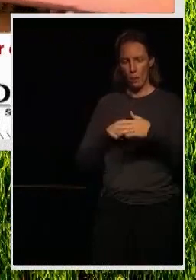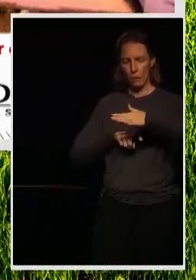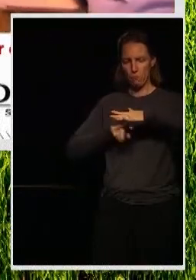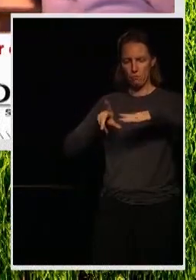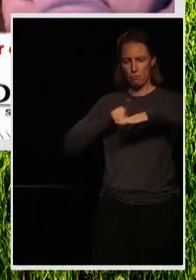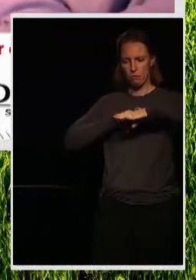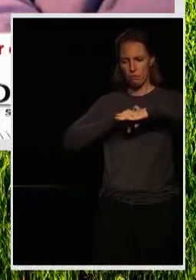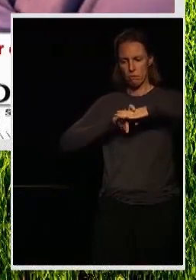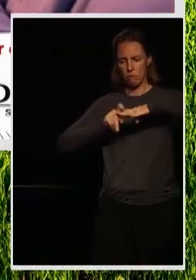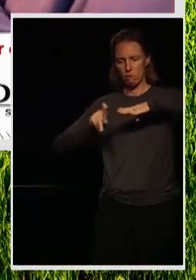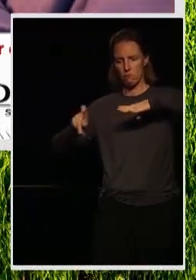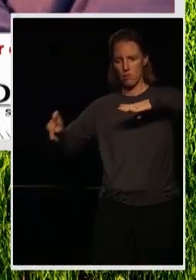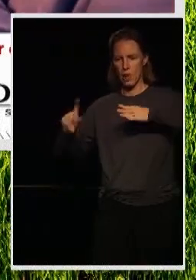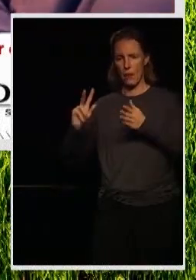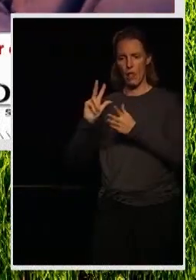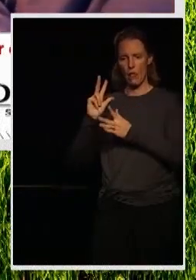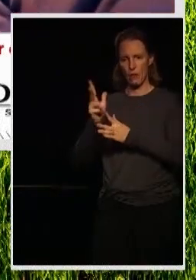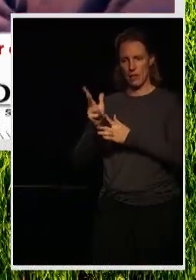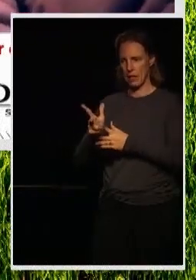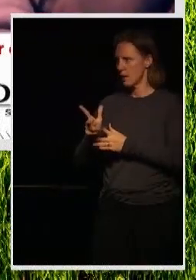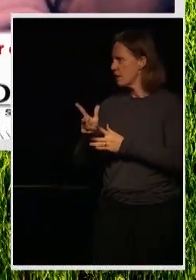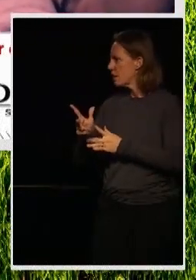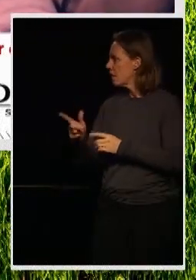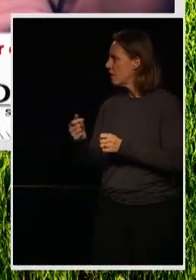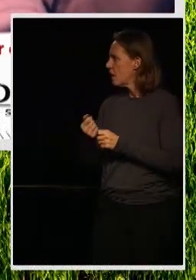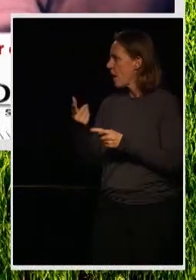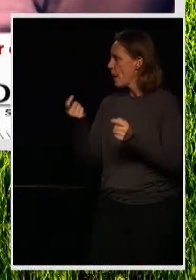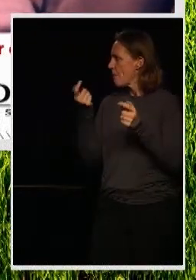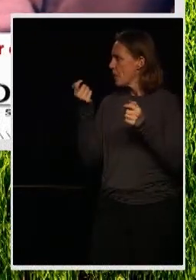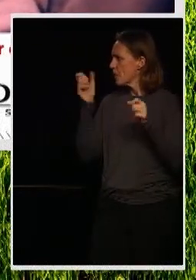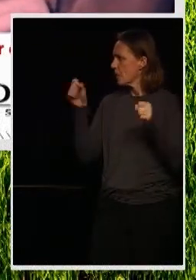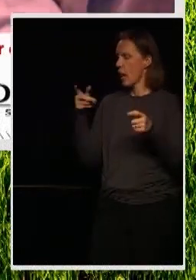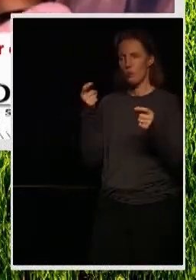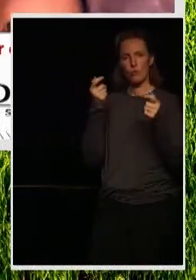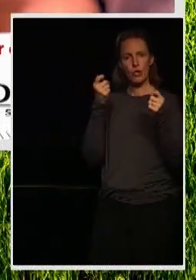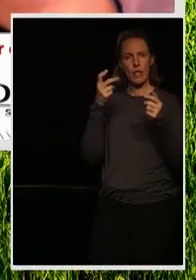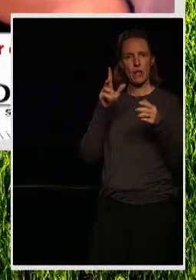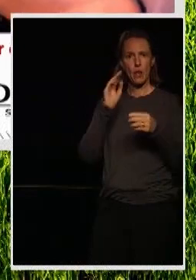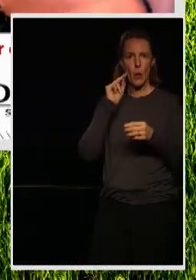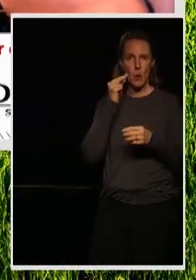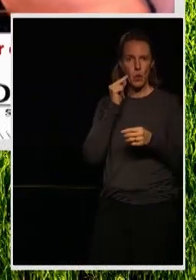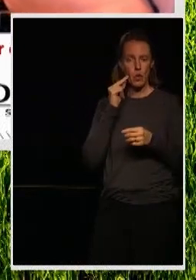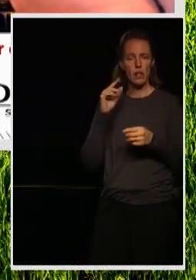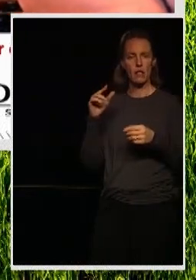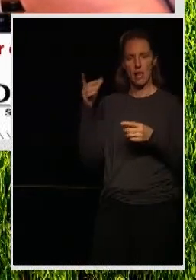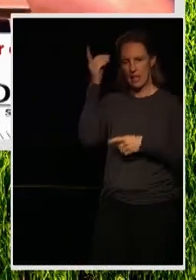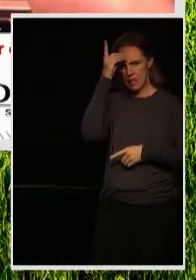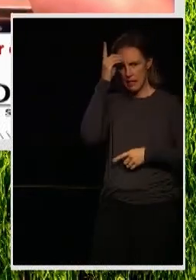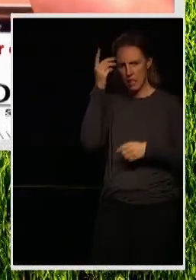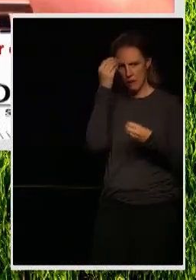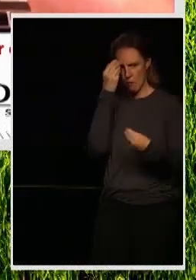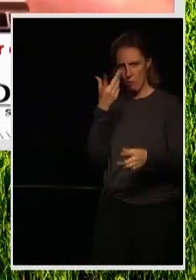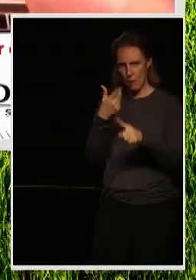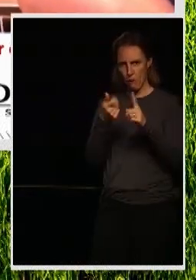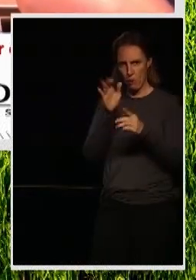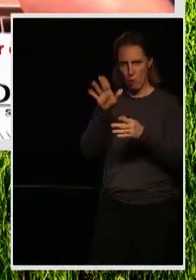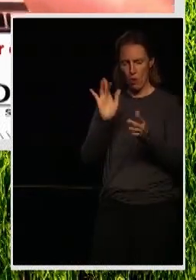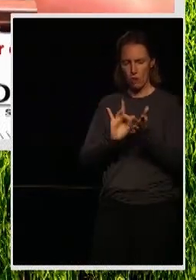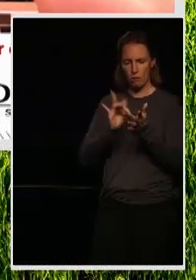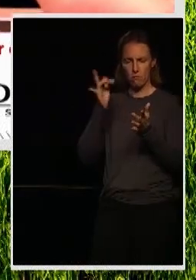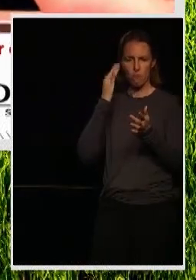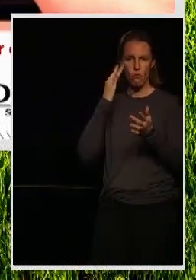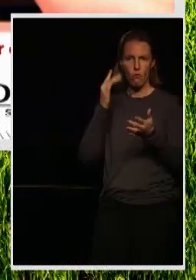like this within just 3 seconds, and immediately you can read the nutrients and disease information from your